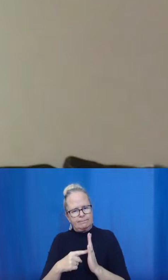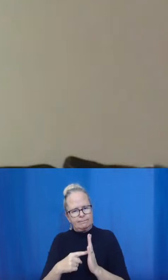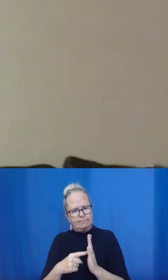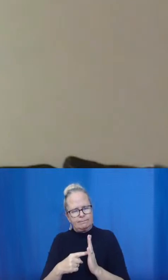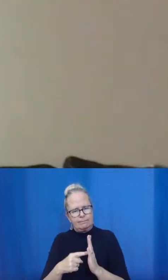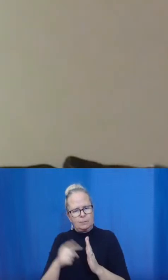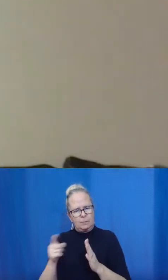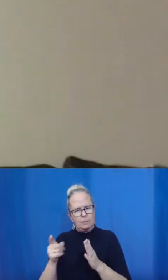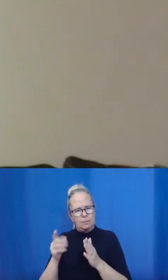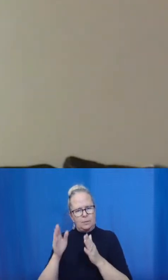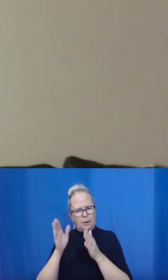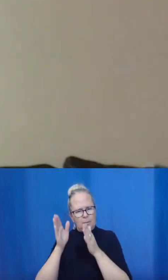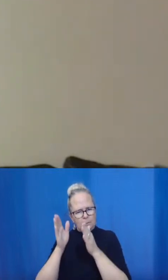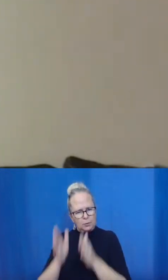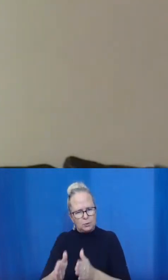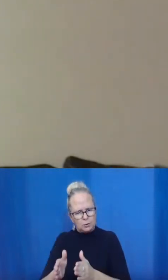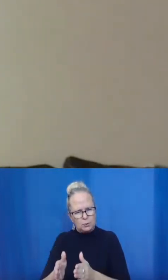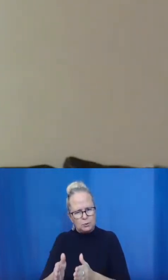protection.